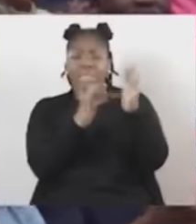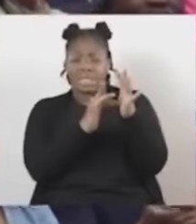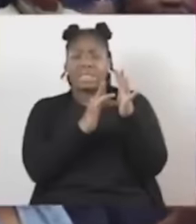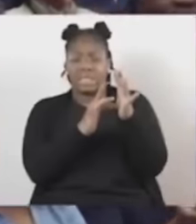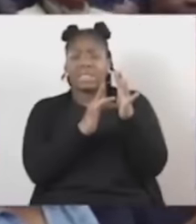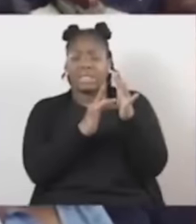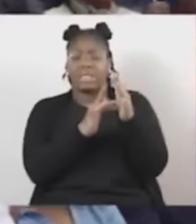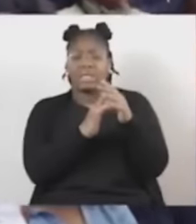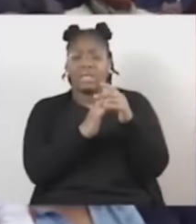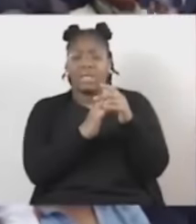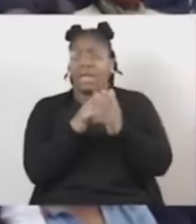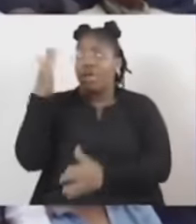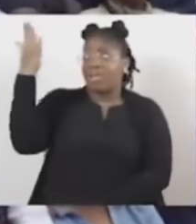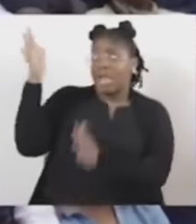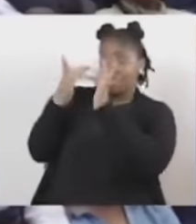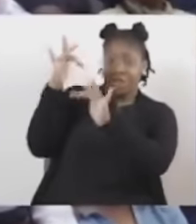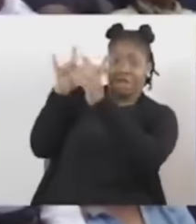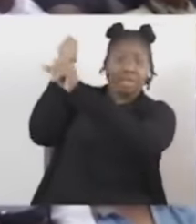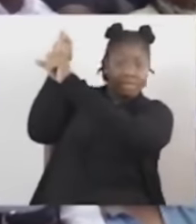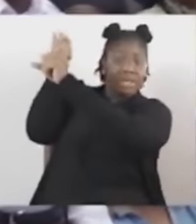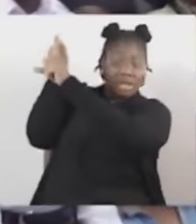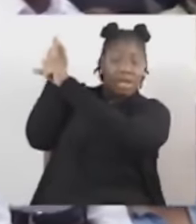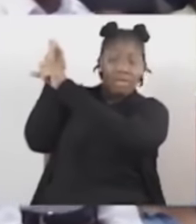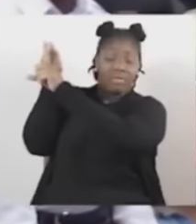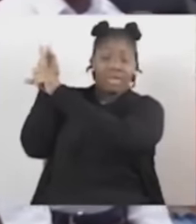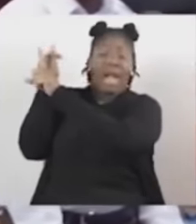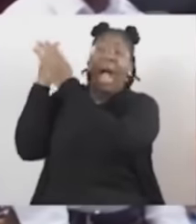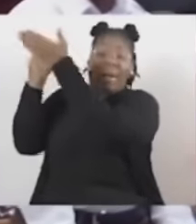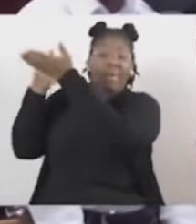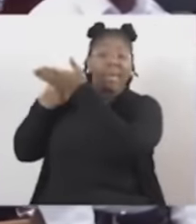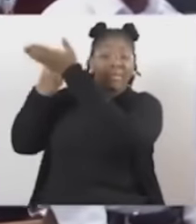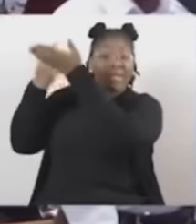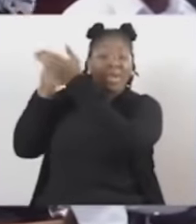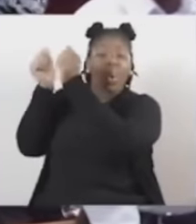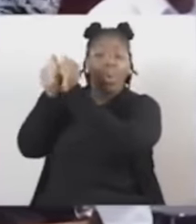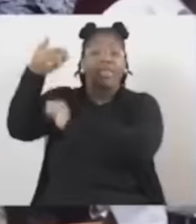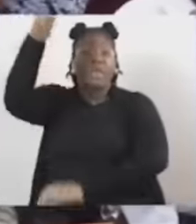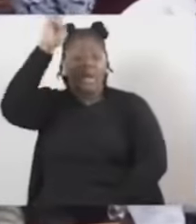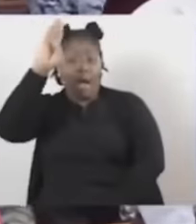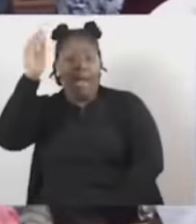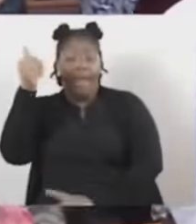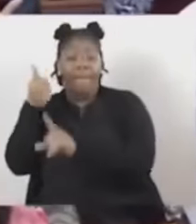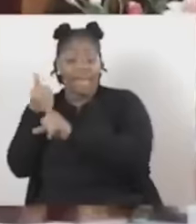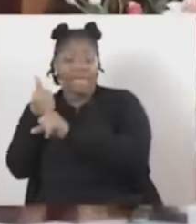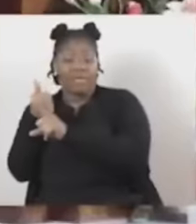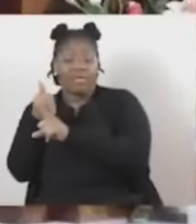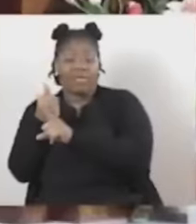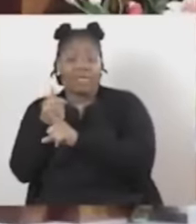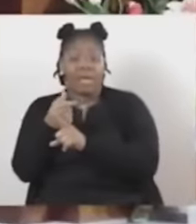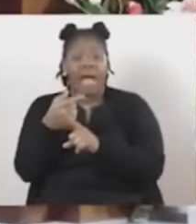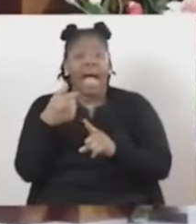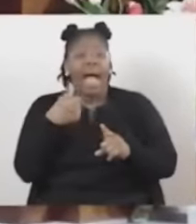suggesting that I and the Father have been in conversation. You came up and I asked the